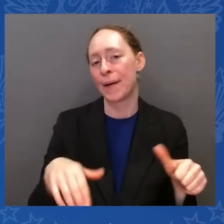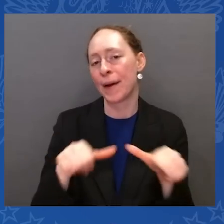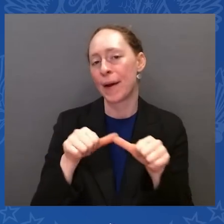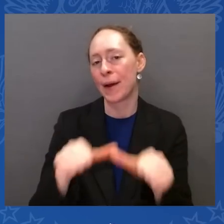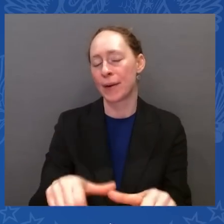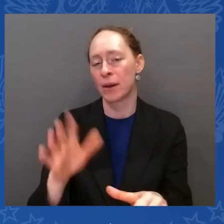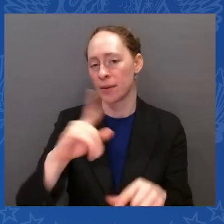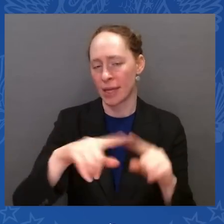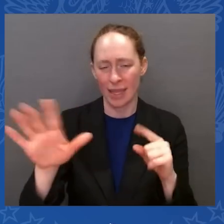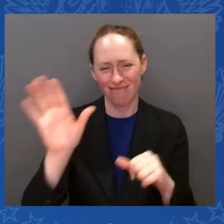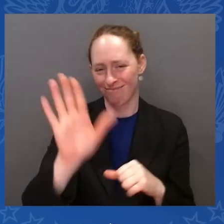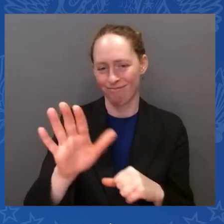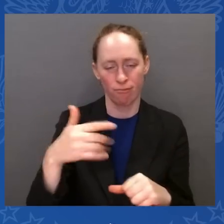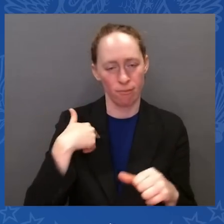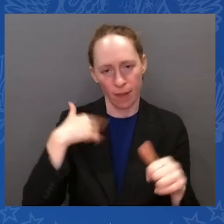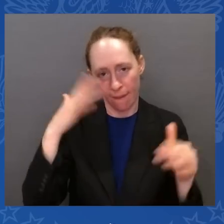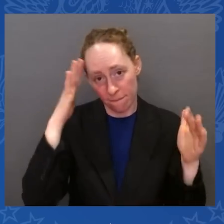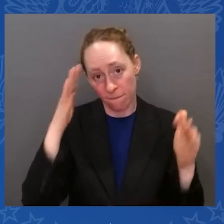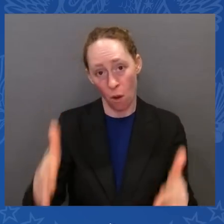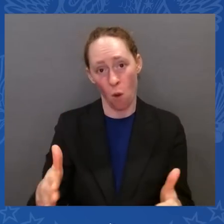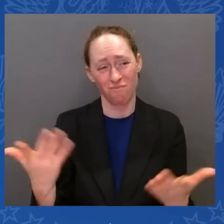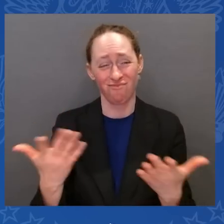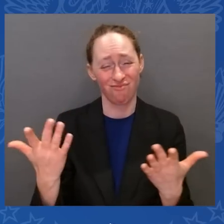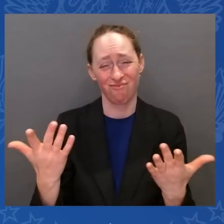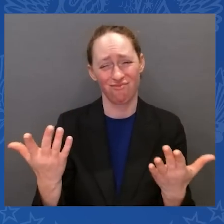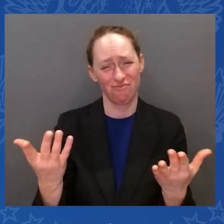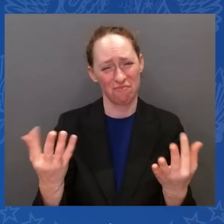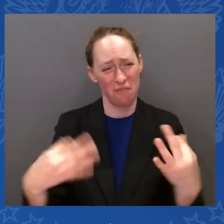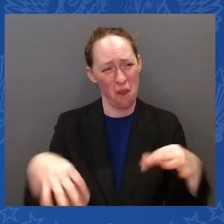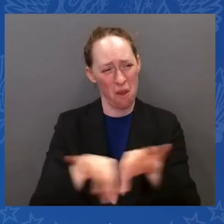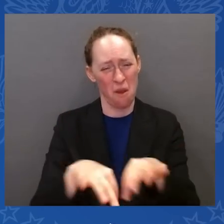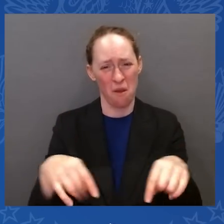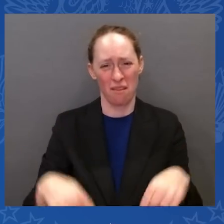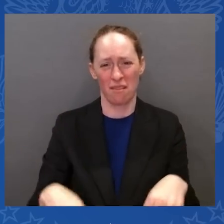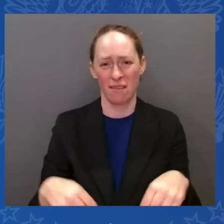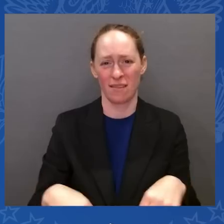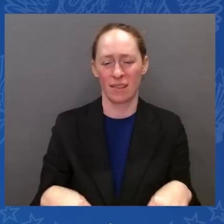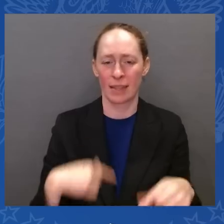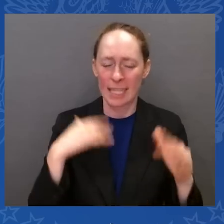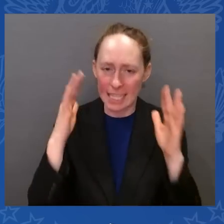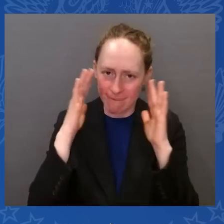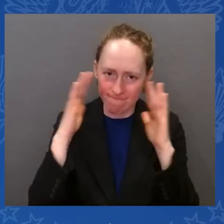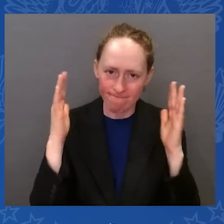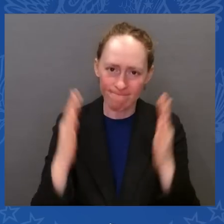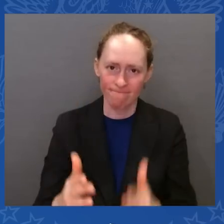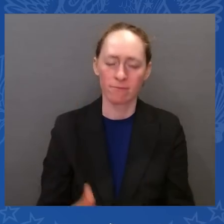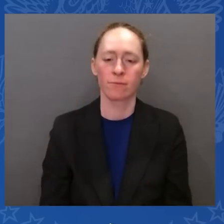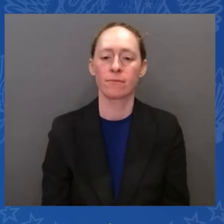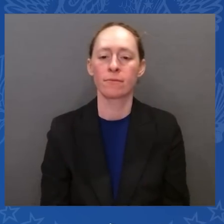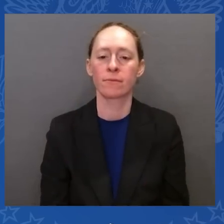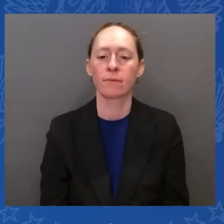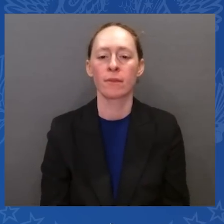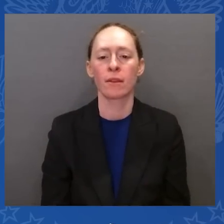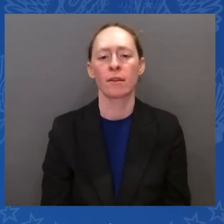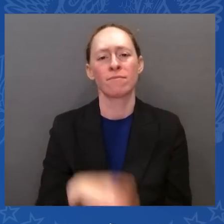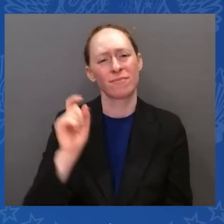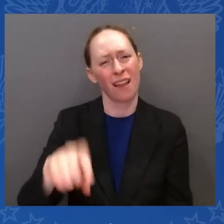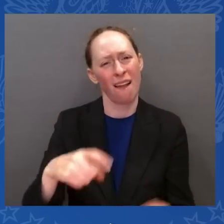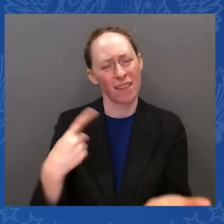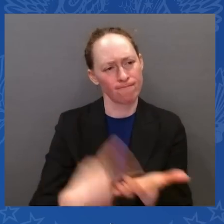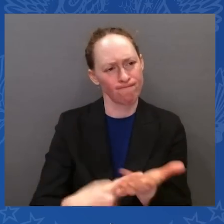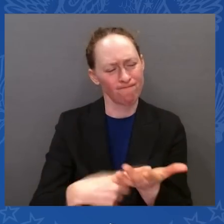there's a lot of politics, posturing, and gamesmanship, and it's going to continue for a while. But I am squarely focused on what